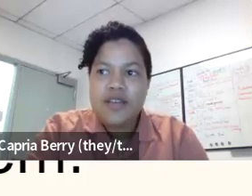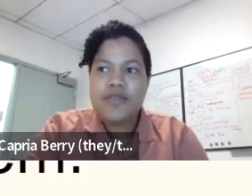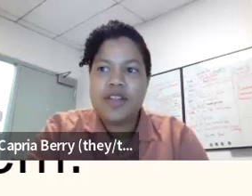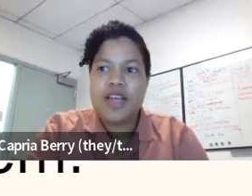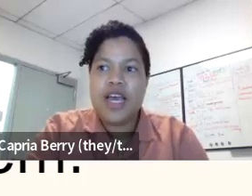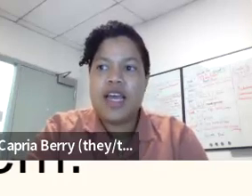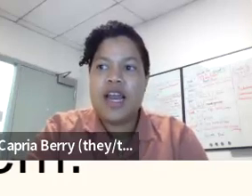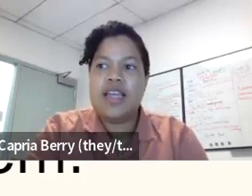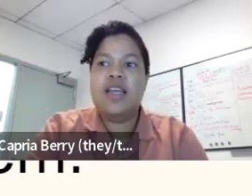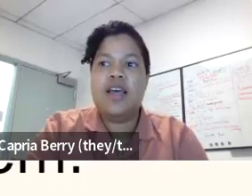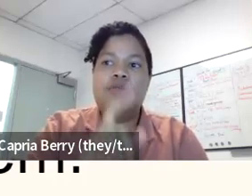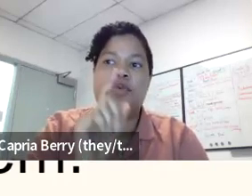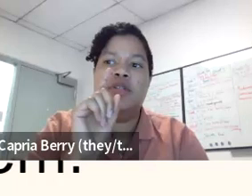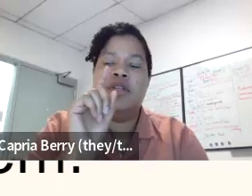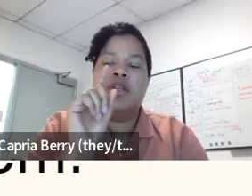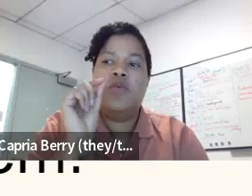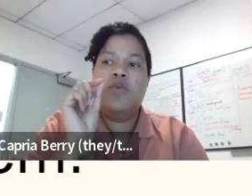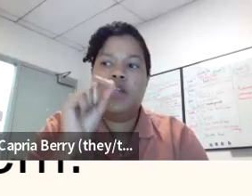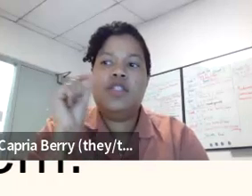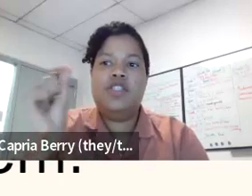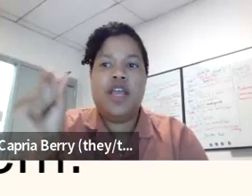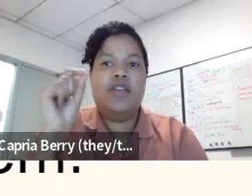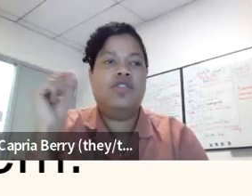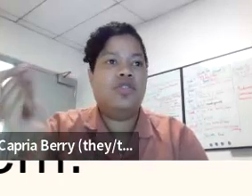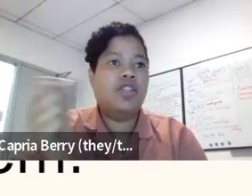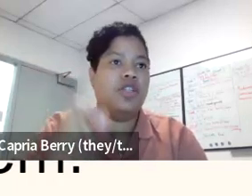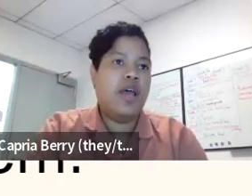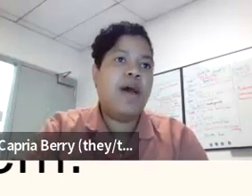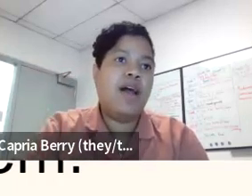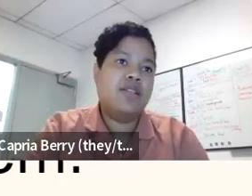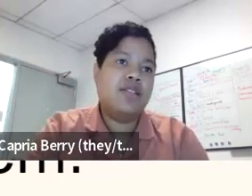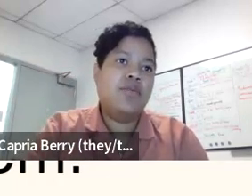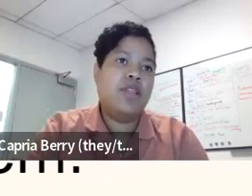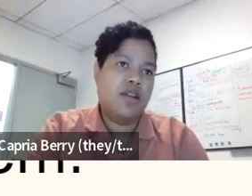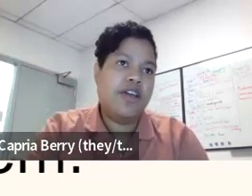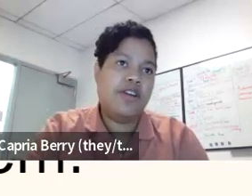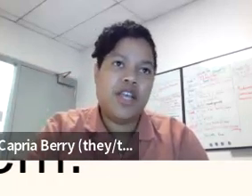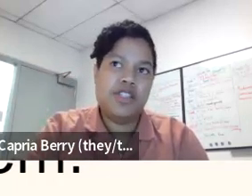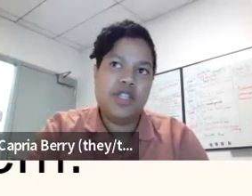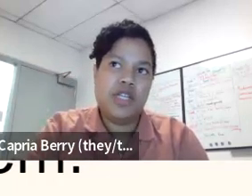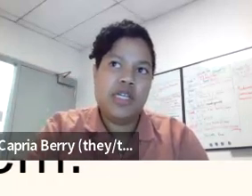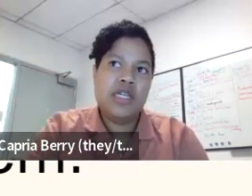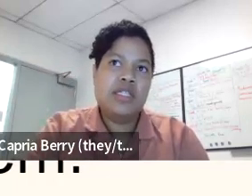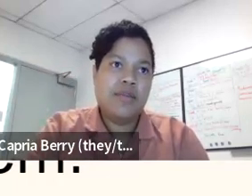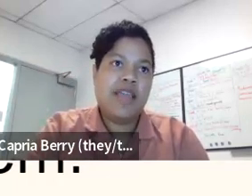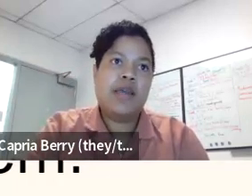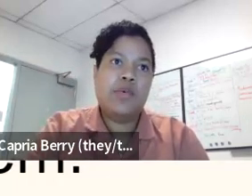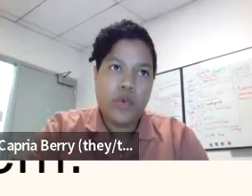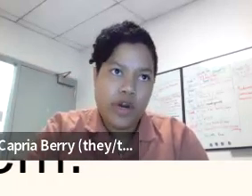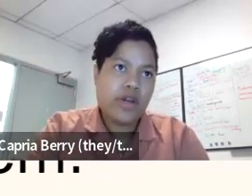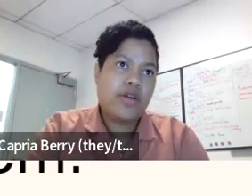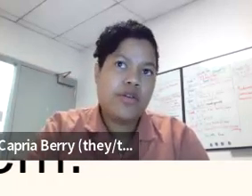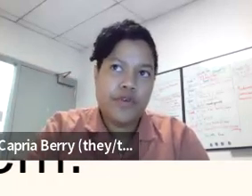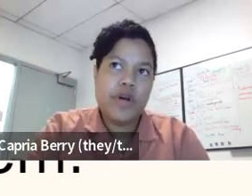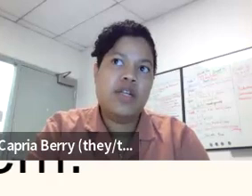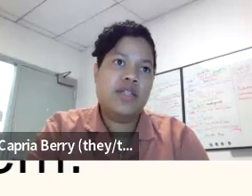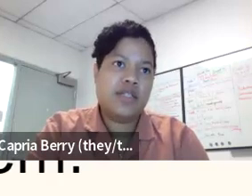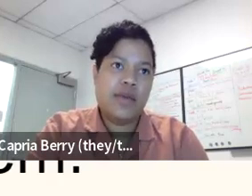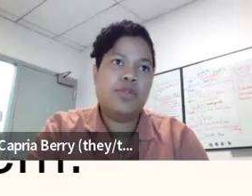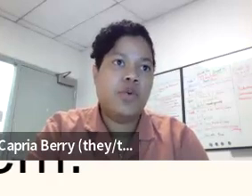they want to be in the world, okay? College is just a place that I've decided to focus my interest, but college